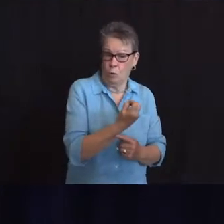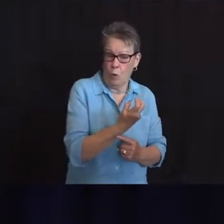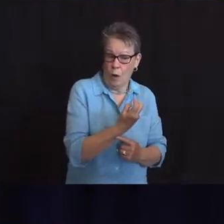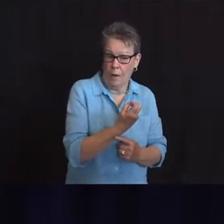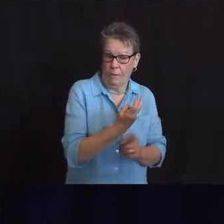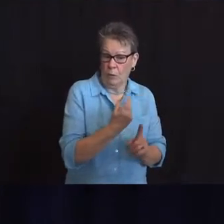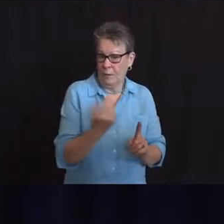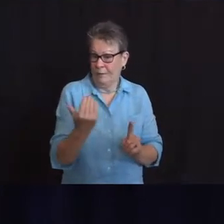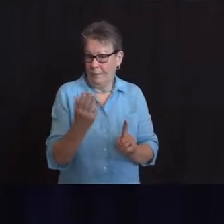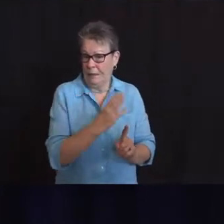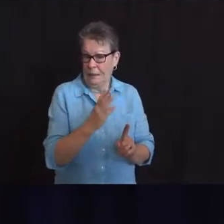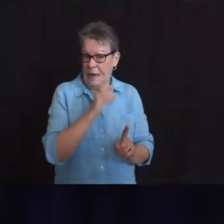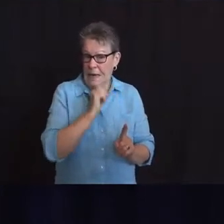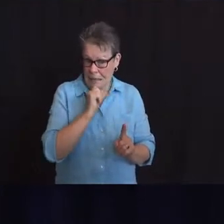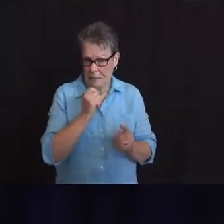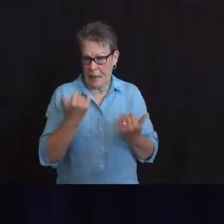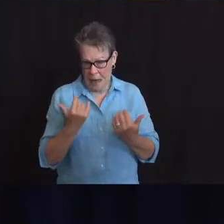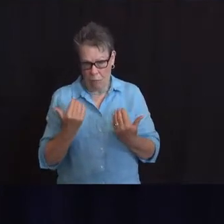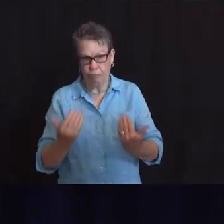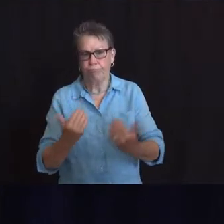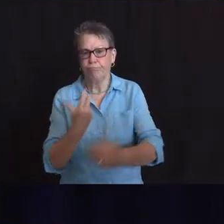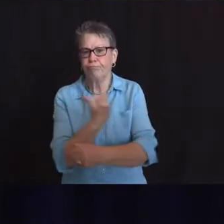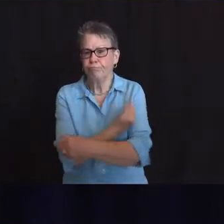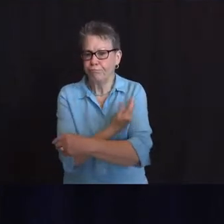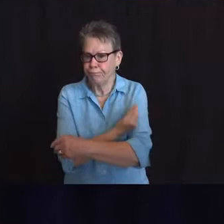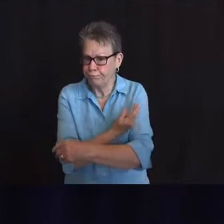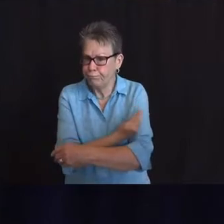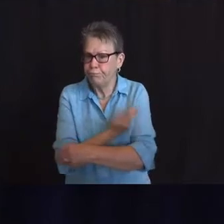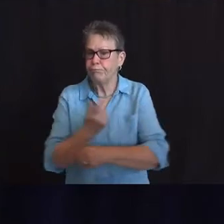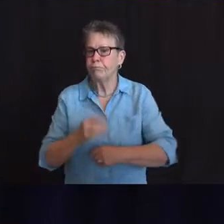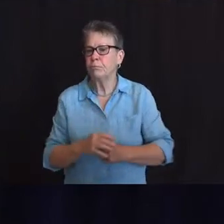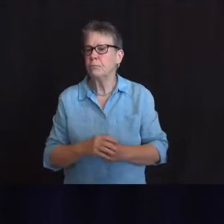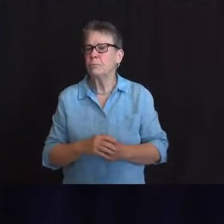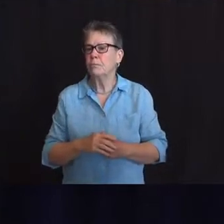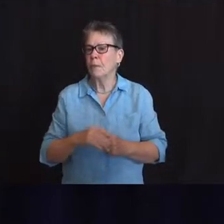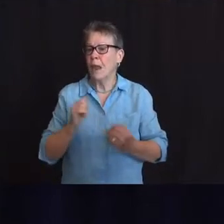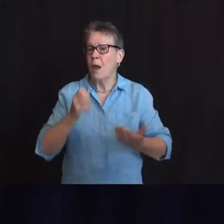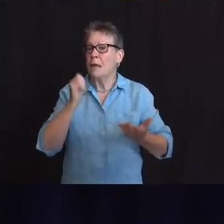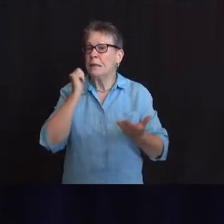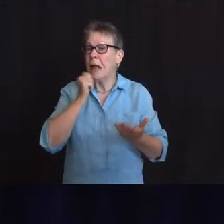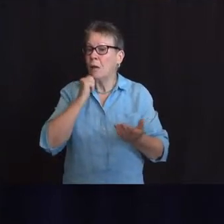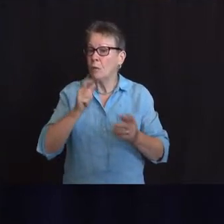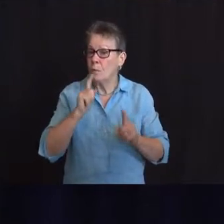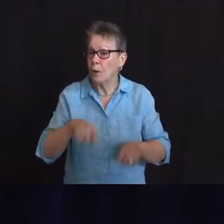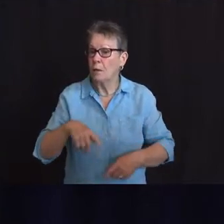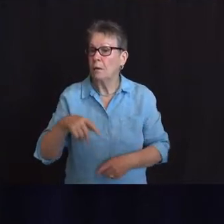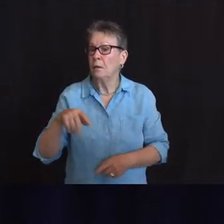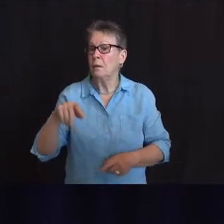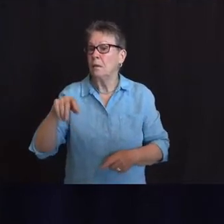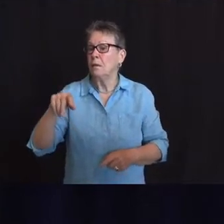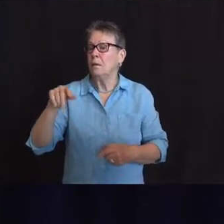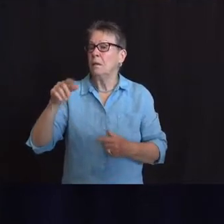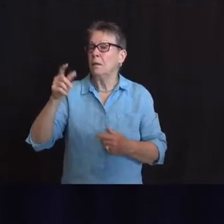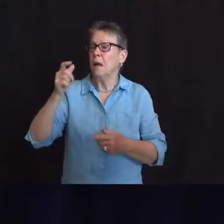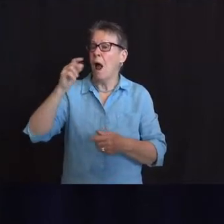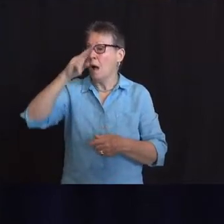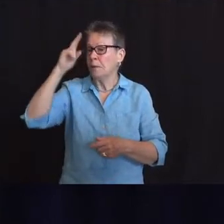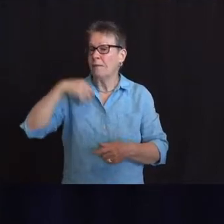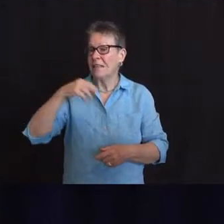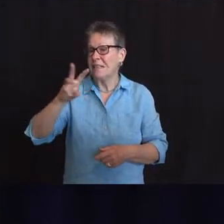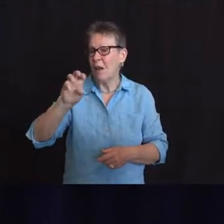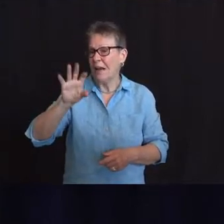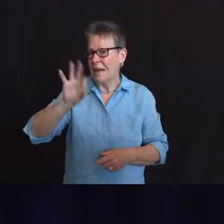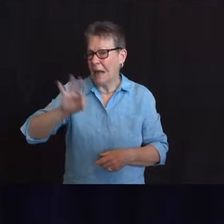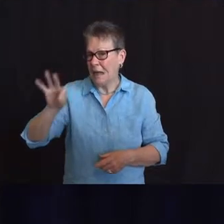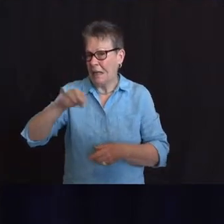Moving on to the daily report, as the Governor shared, our hospitals reported 699 hospitalizations of COVID-19